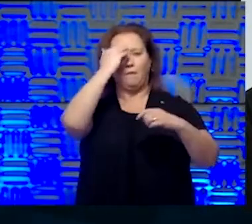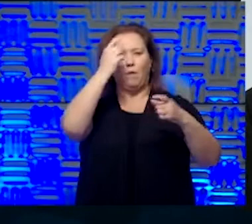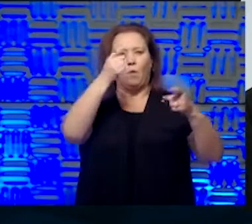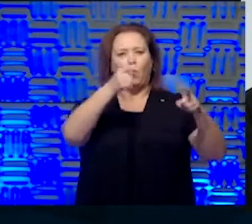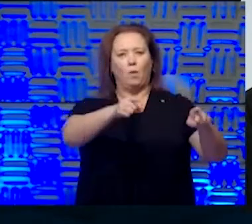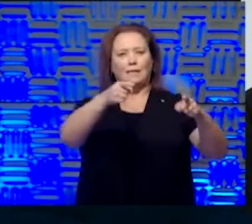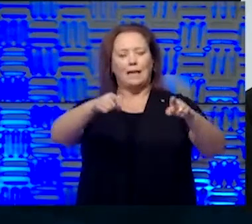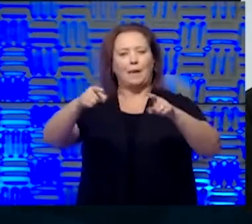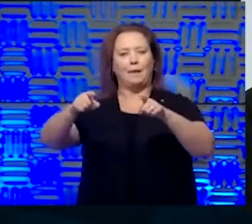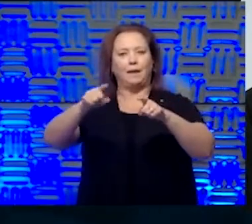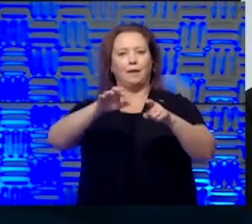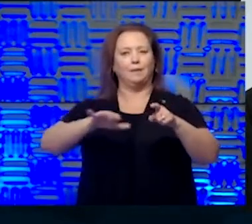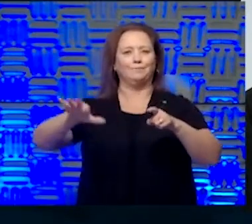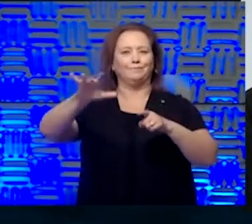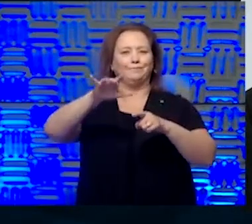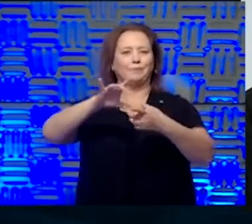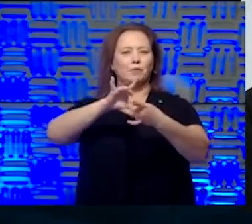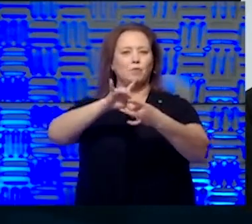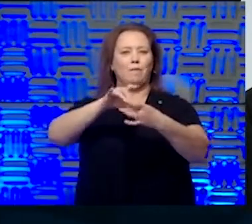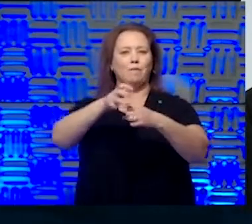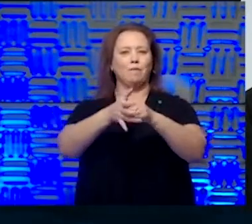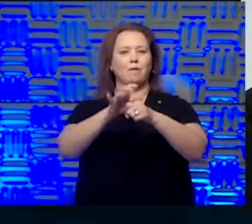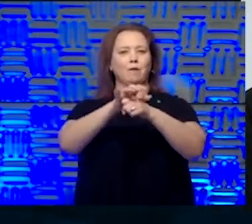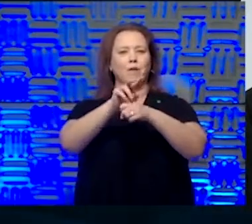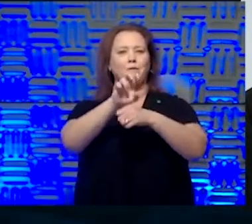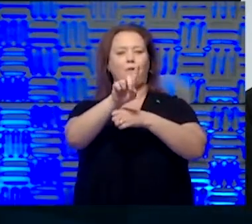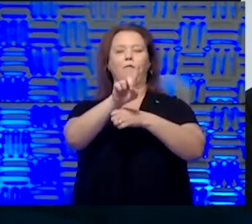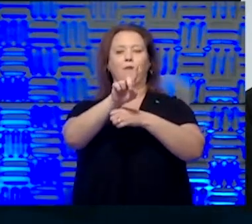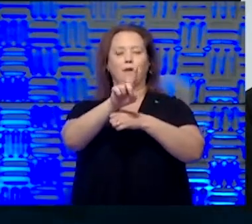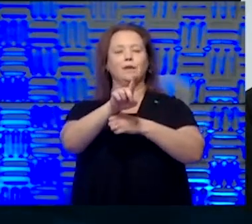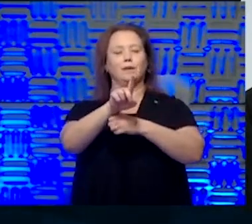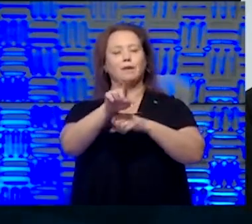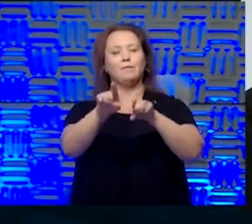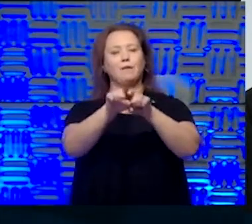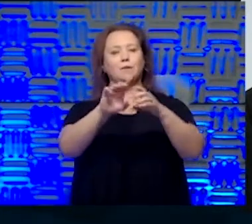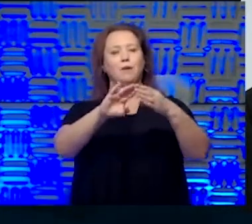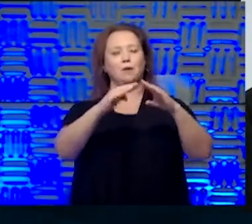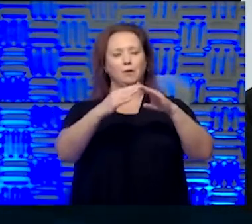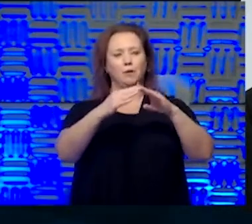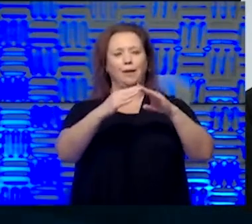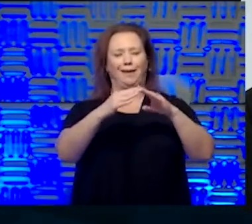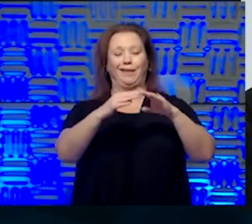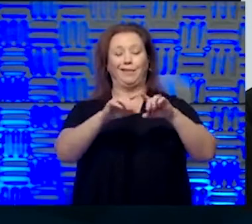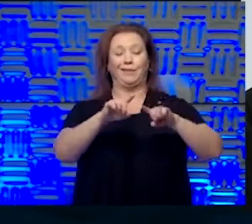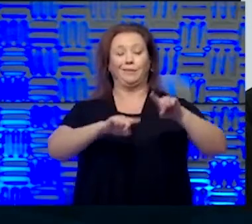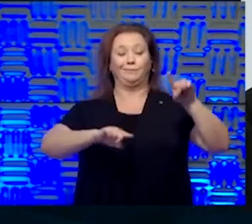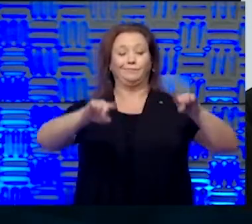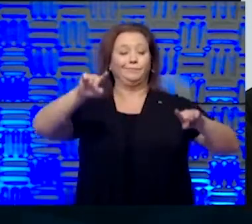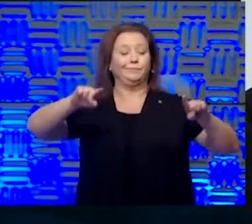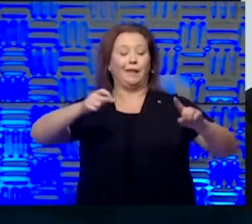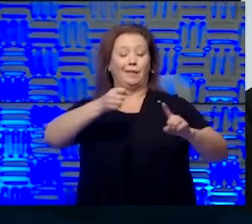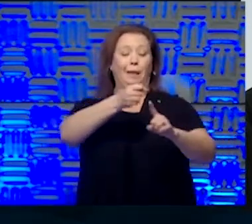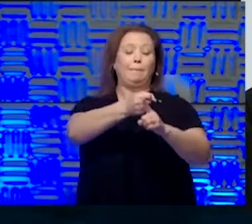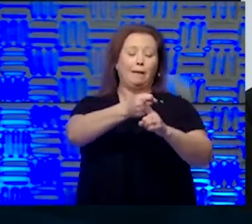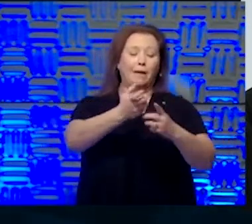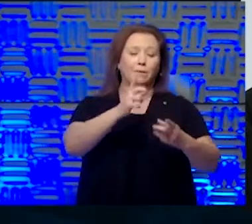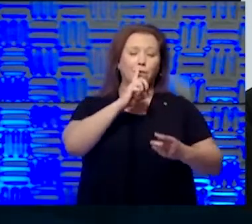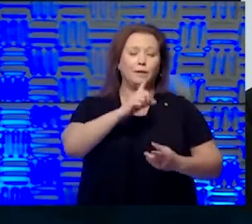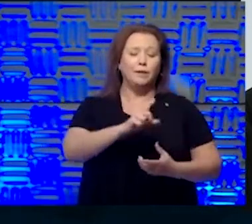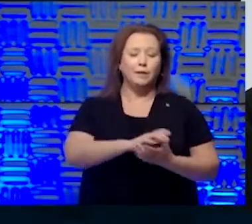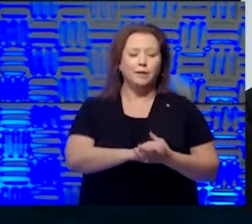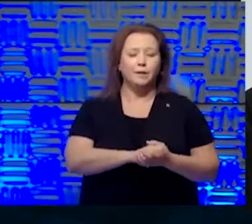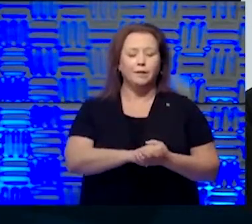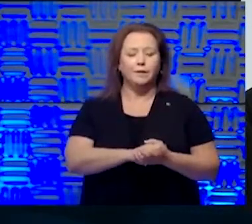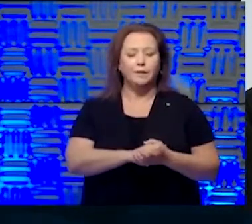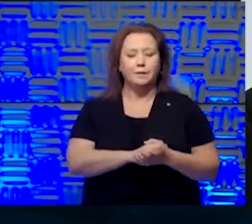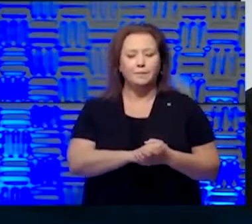are happening around COVID, our communities, and the disproportionate impact. So I think we have